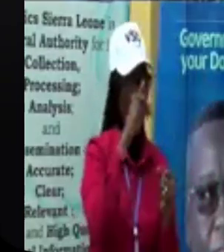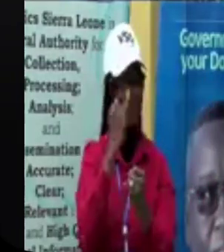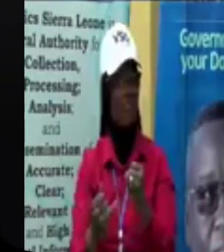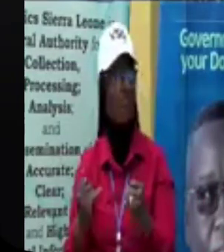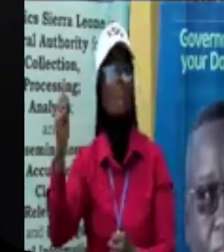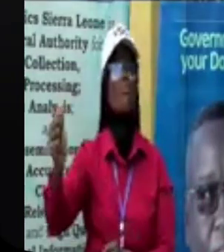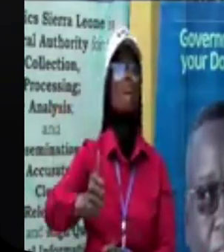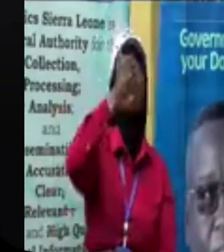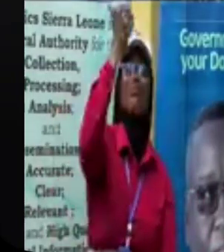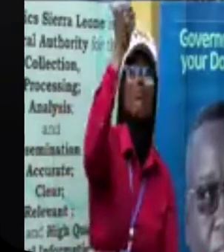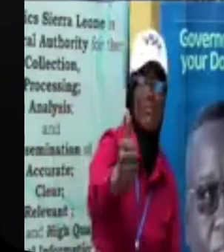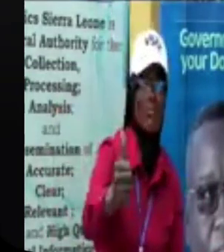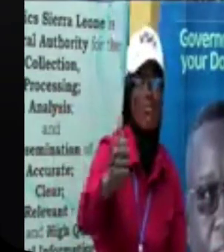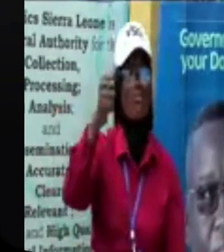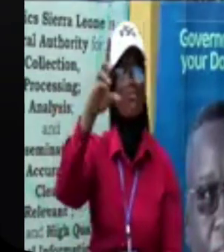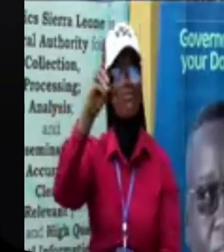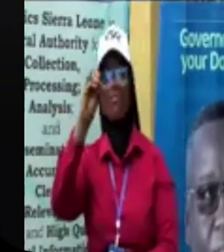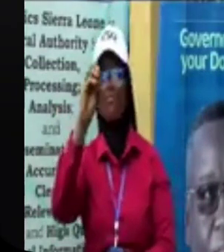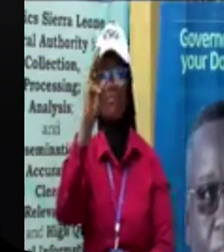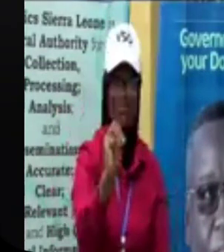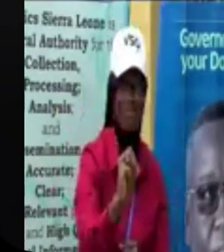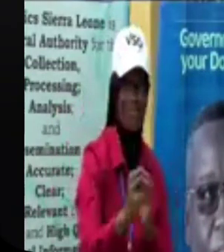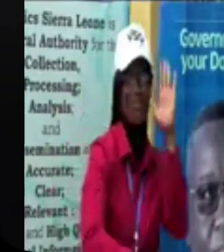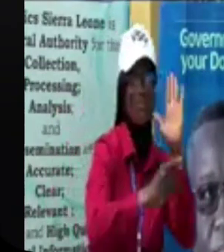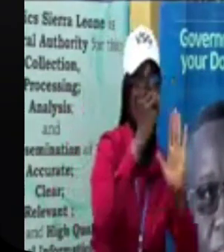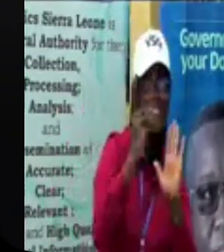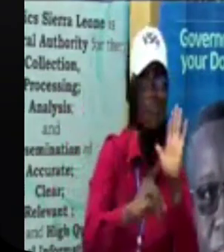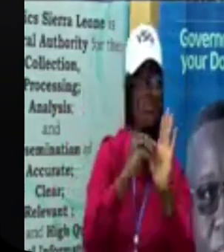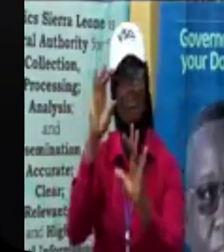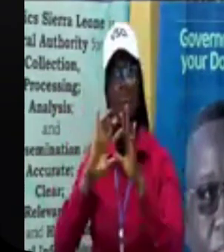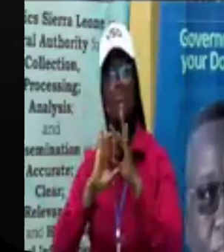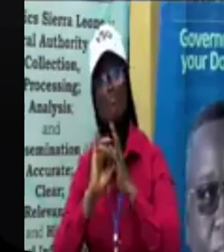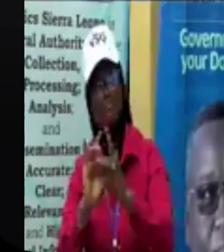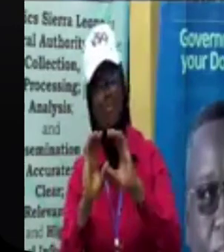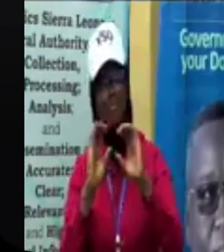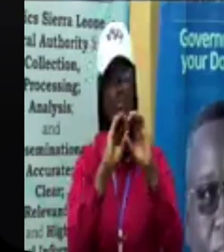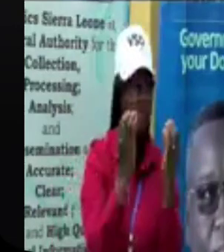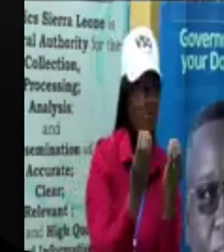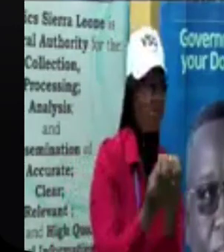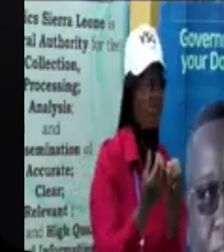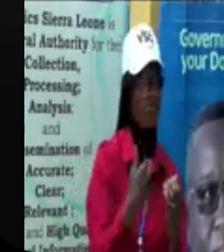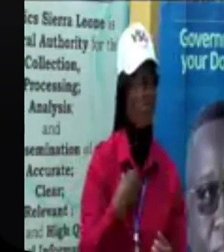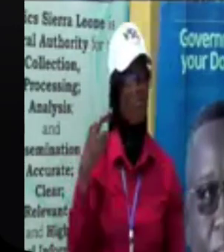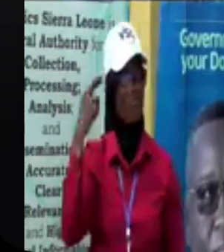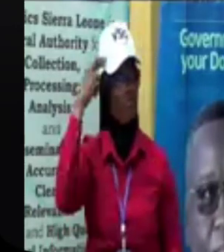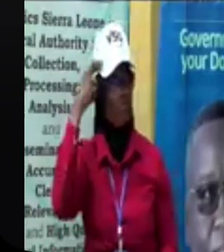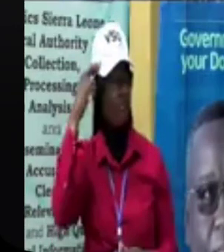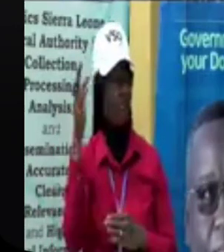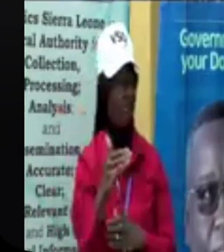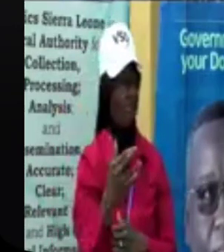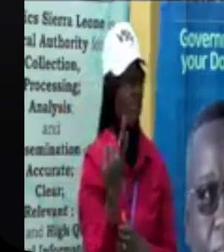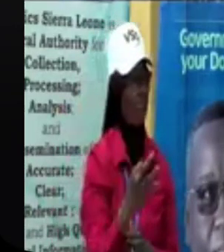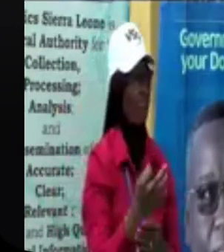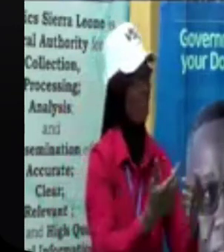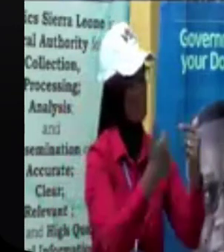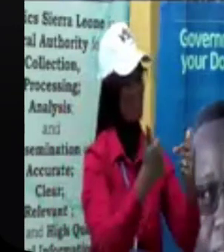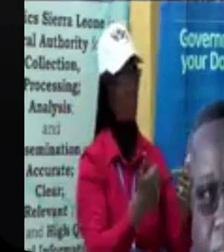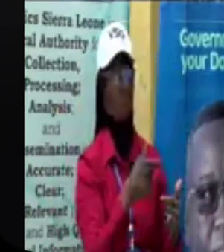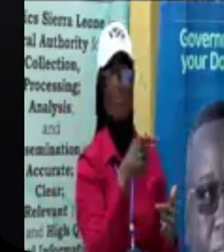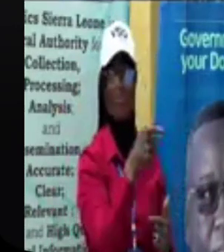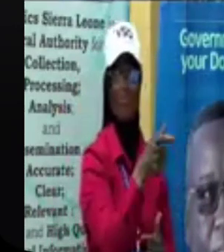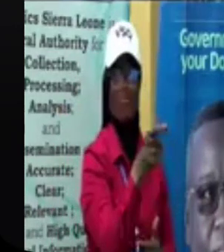chiefdom. We want to talk about Chiefdom Development Coordination Committee. I think the Minister of Local Government, if you can, in the